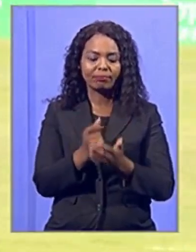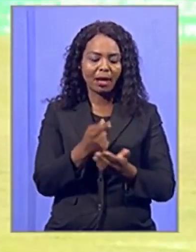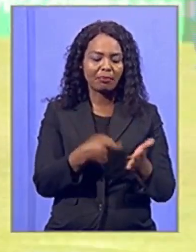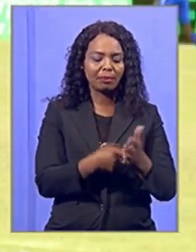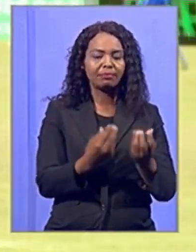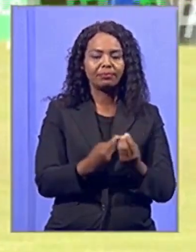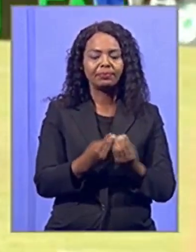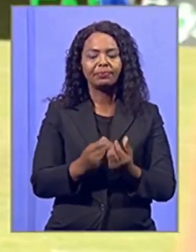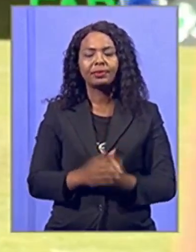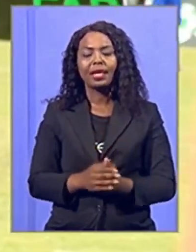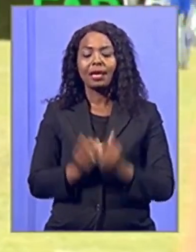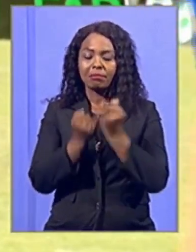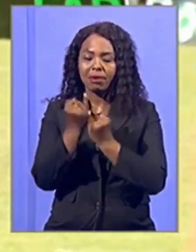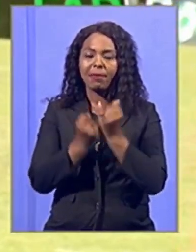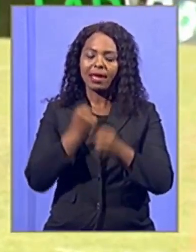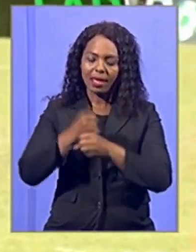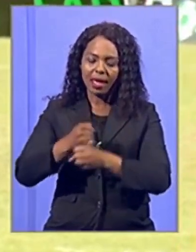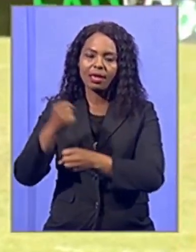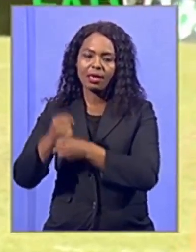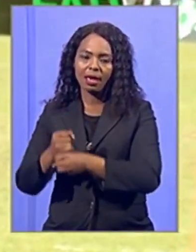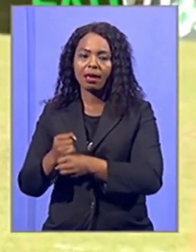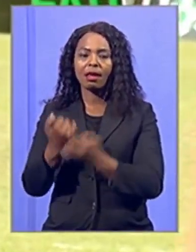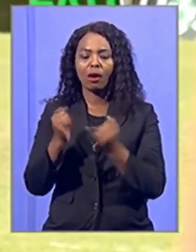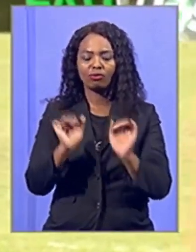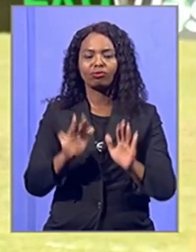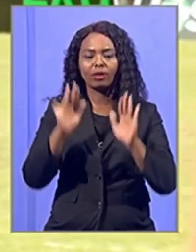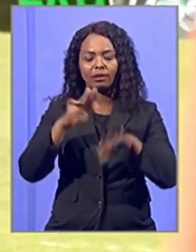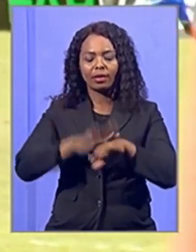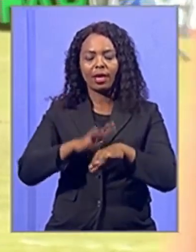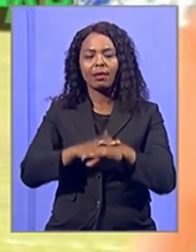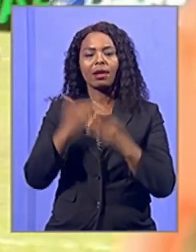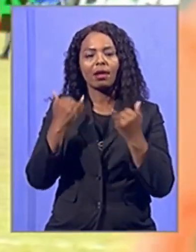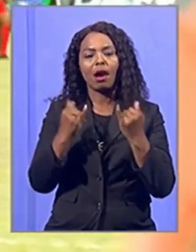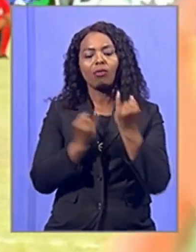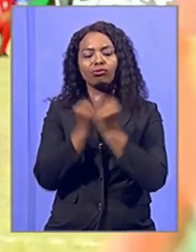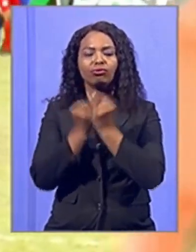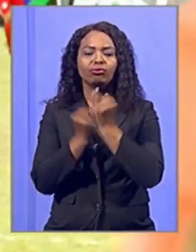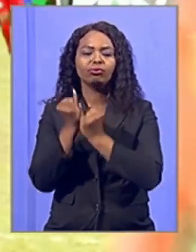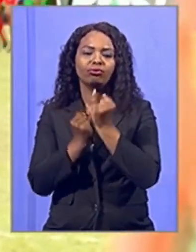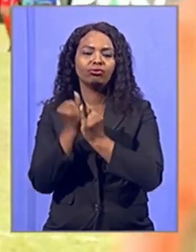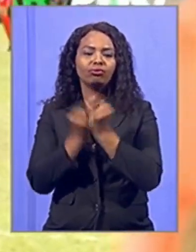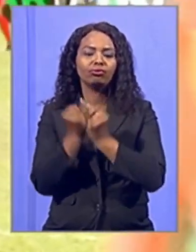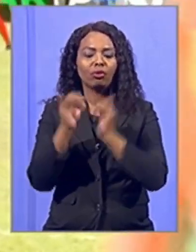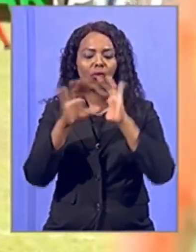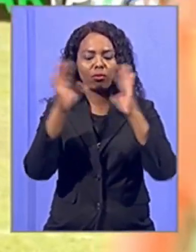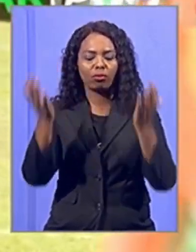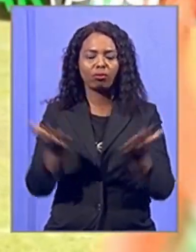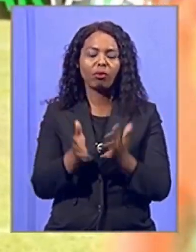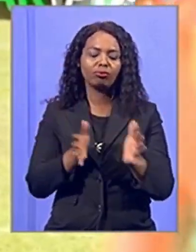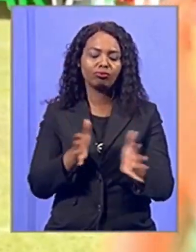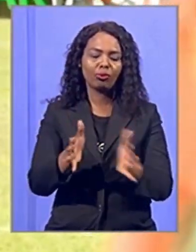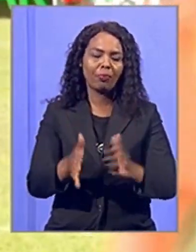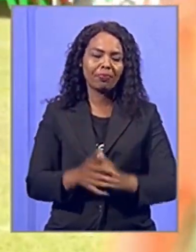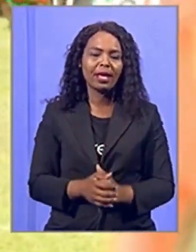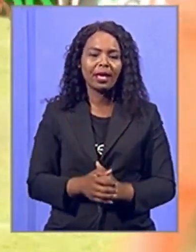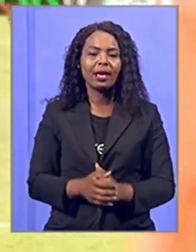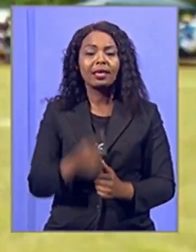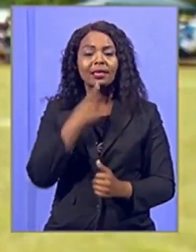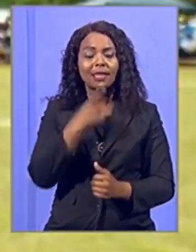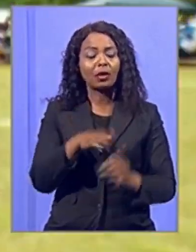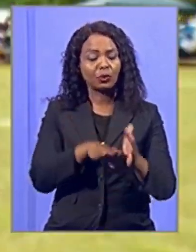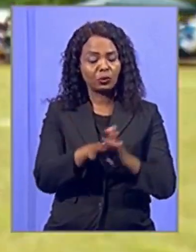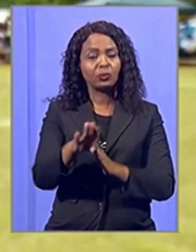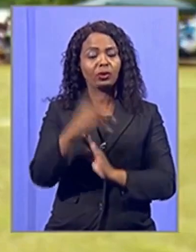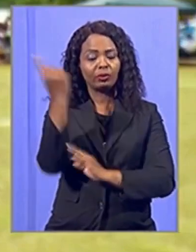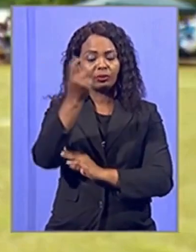e ya ngwaga ka ngwaga e boa legala bosenyane bjalo fao barulaganyi ba yona ba rego e tlišitše hlabologo e kgolo motseng wong.